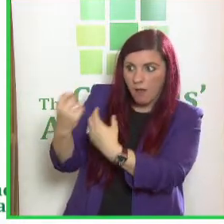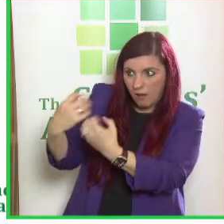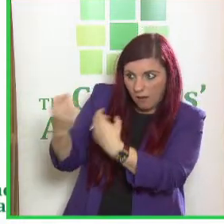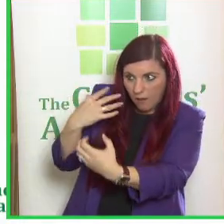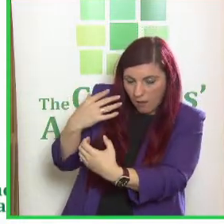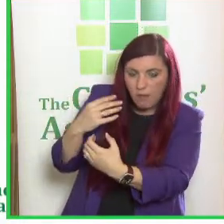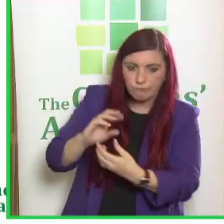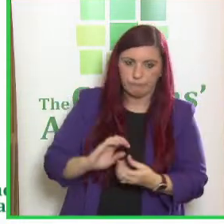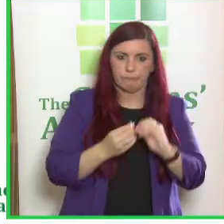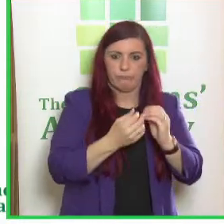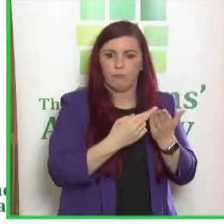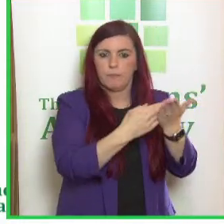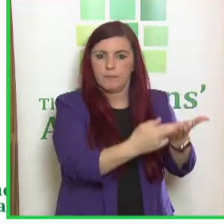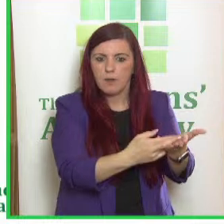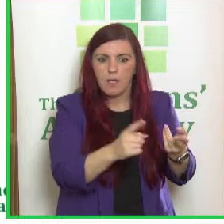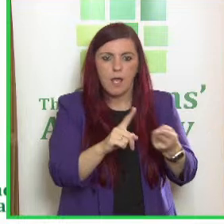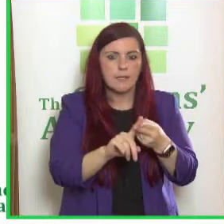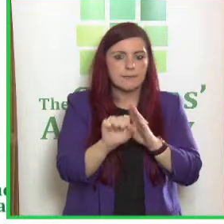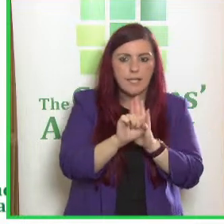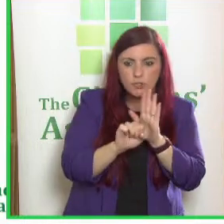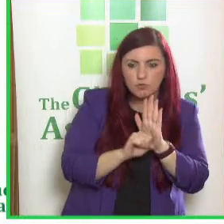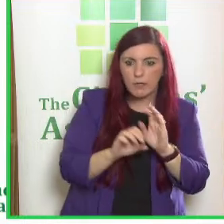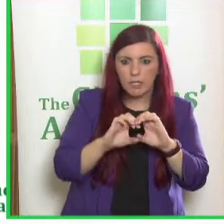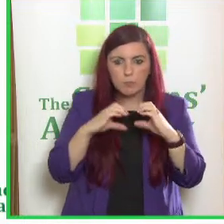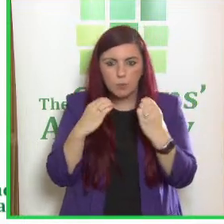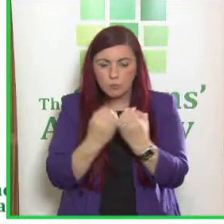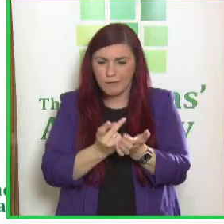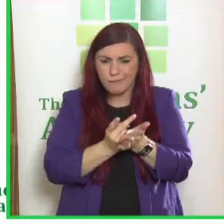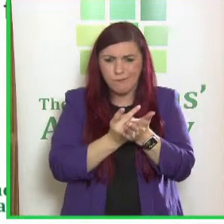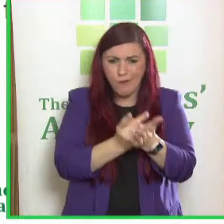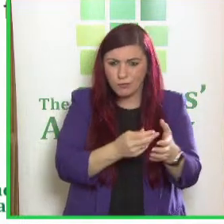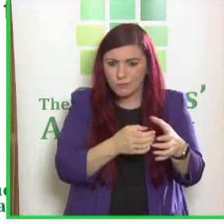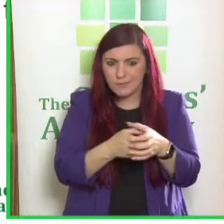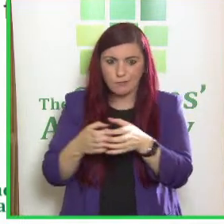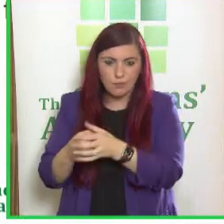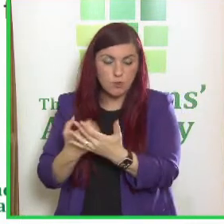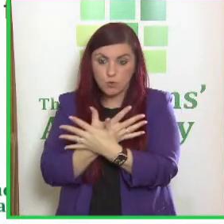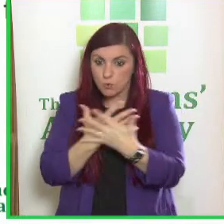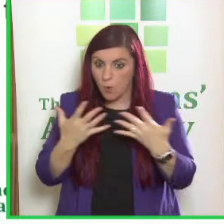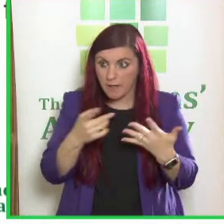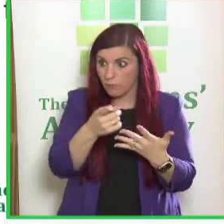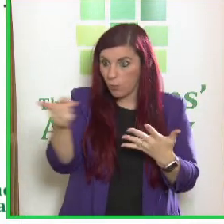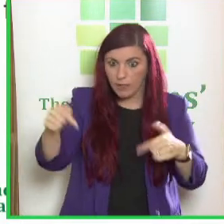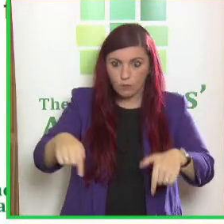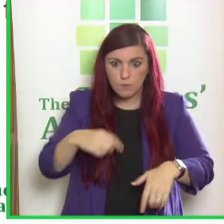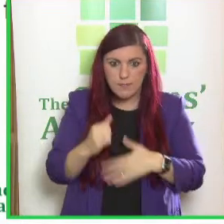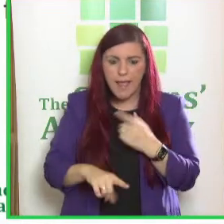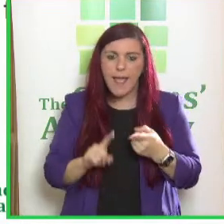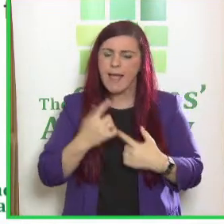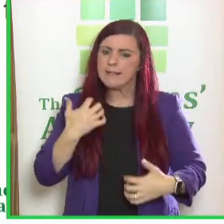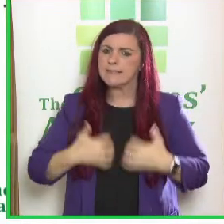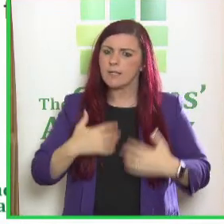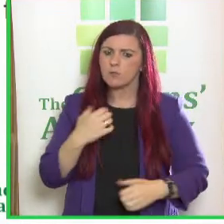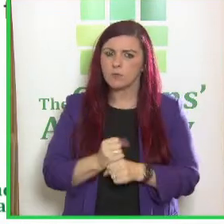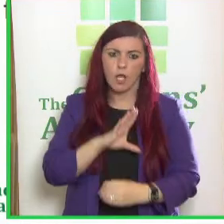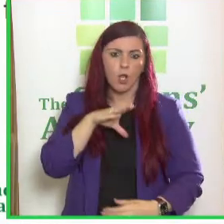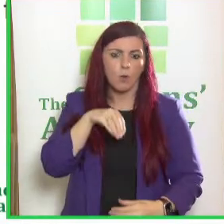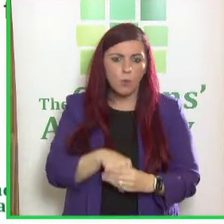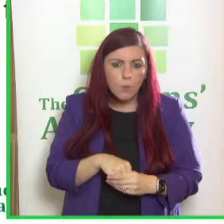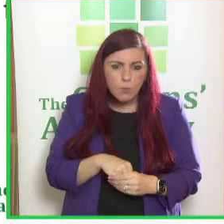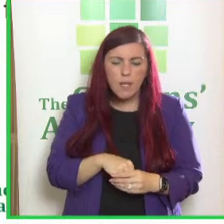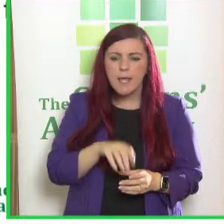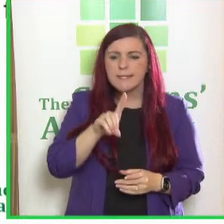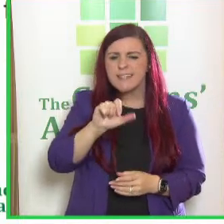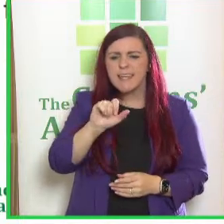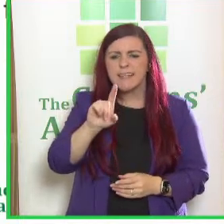and voluntary sectors delighted to see so many representatives of those groups here today, and stakeholders including drug and alcohol task